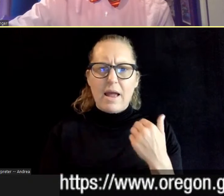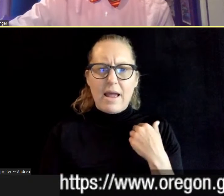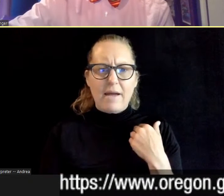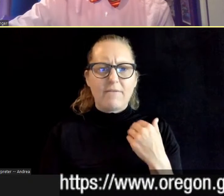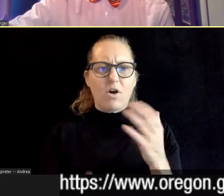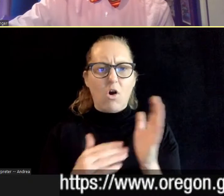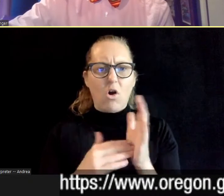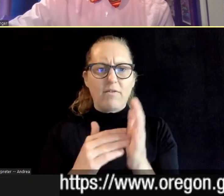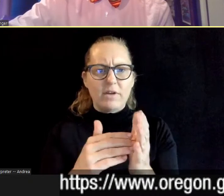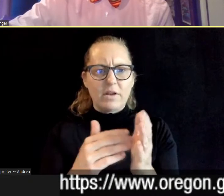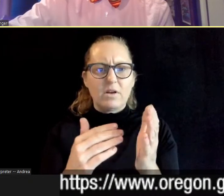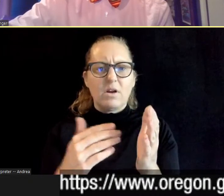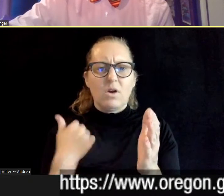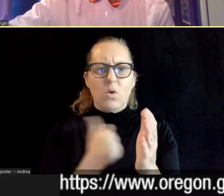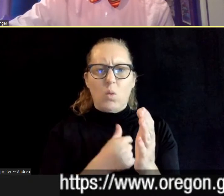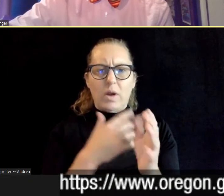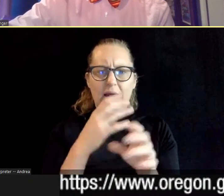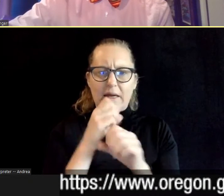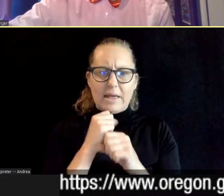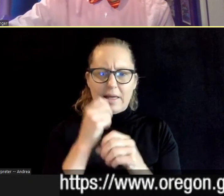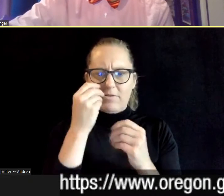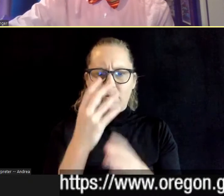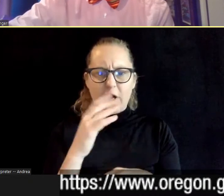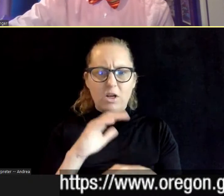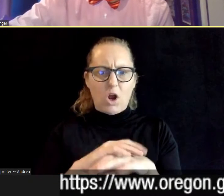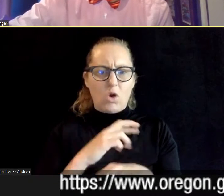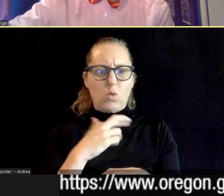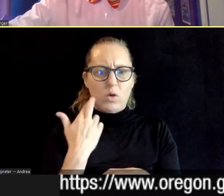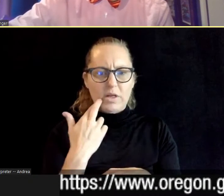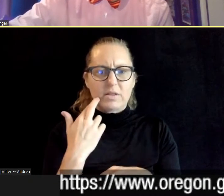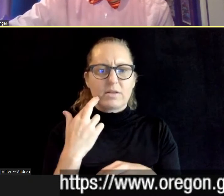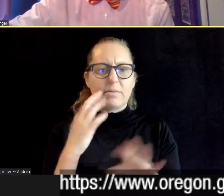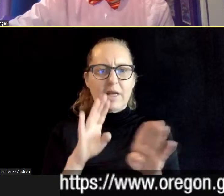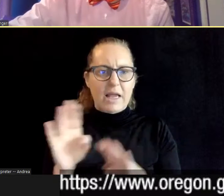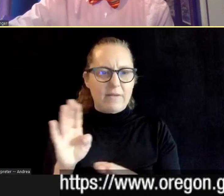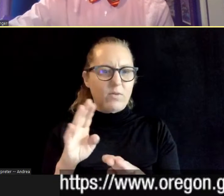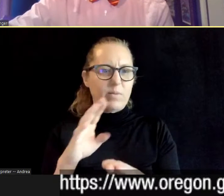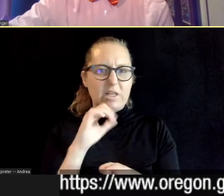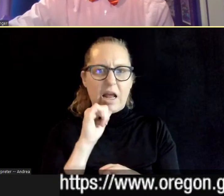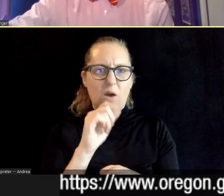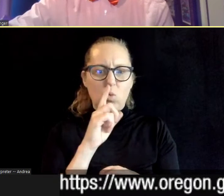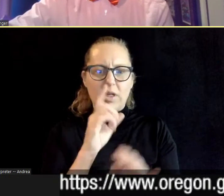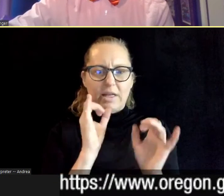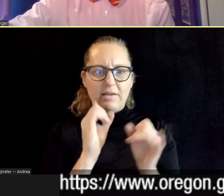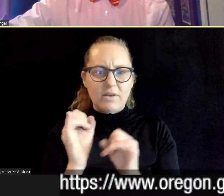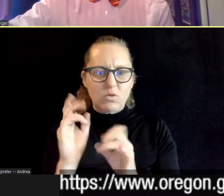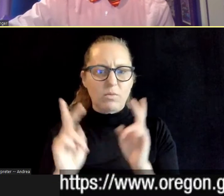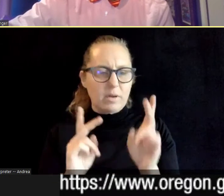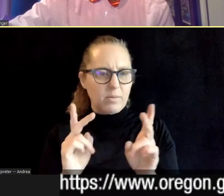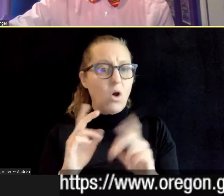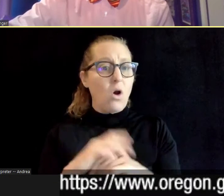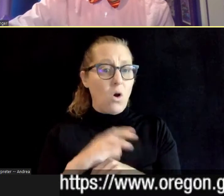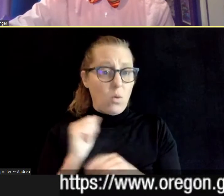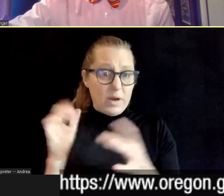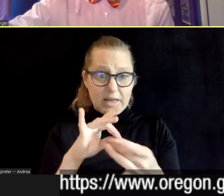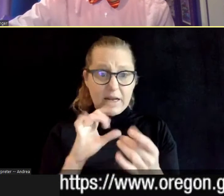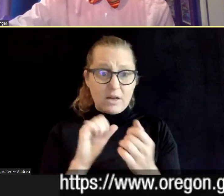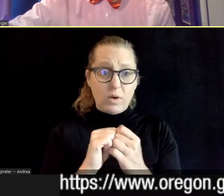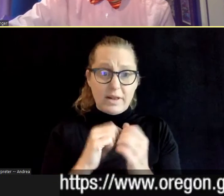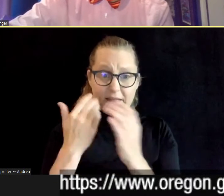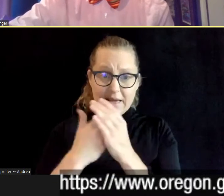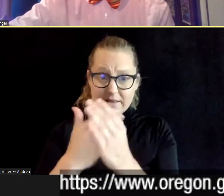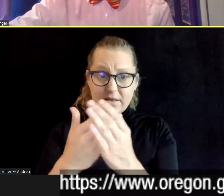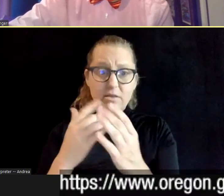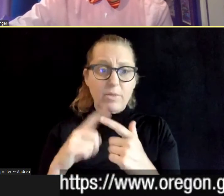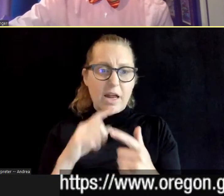oftentimes we get information on risk behaviors, but not necessarily individuals, or can connect them to cases, but I don't have